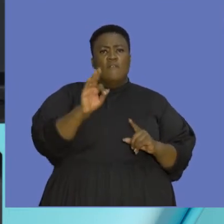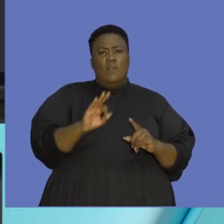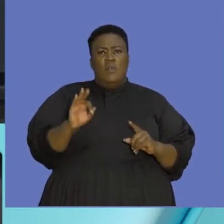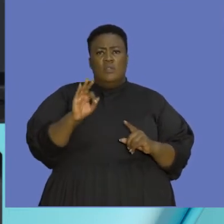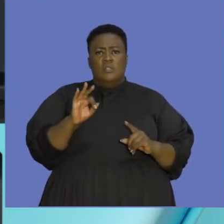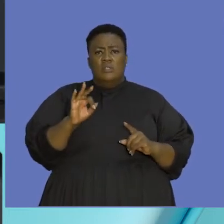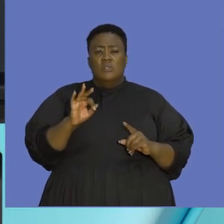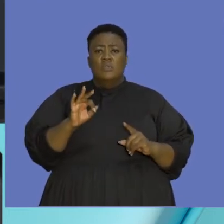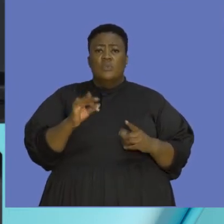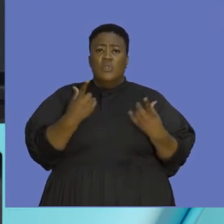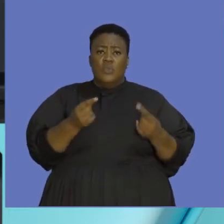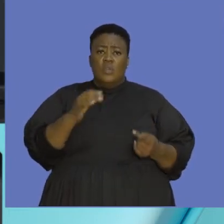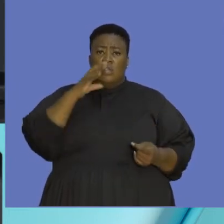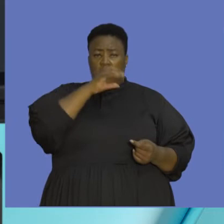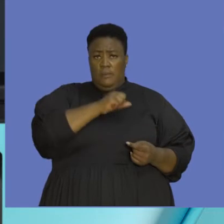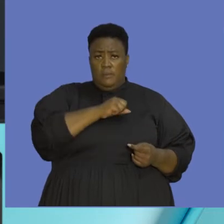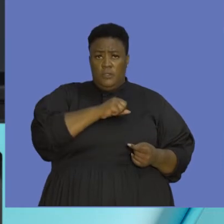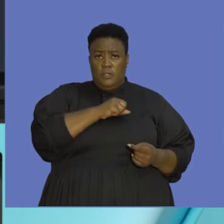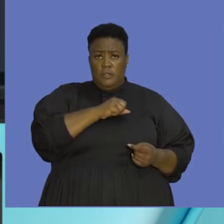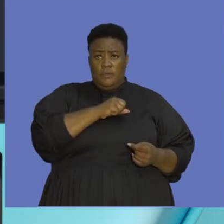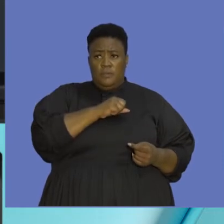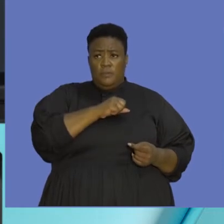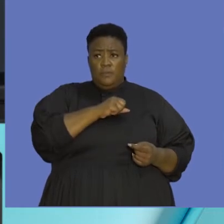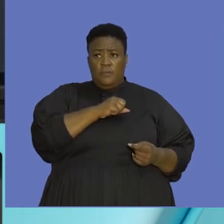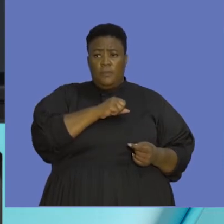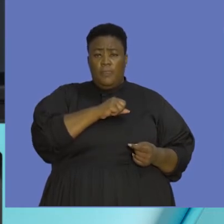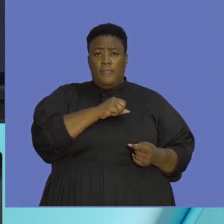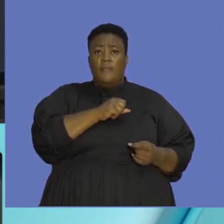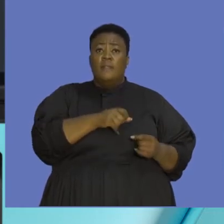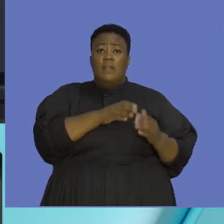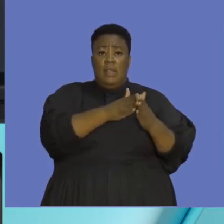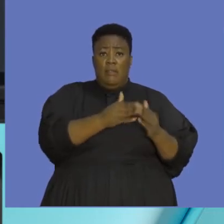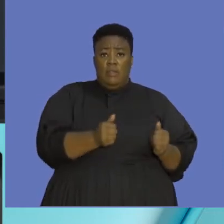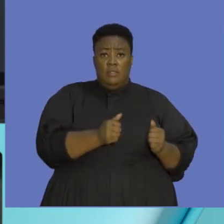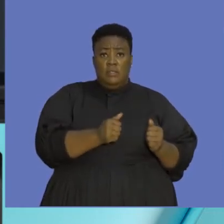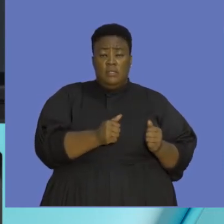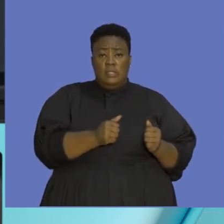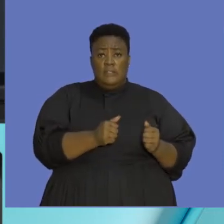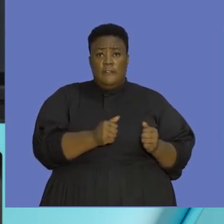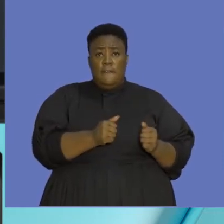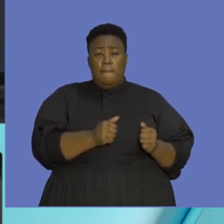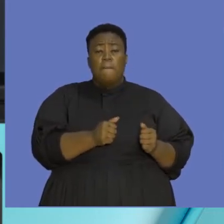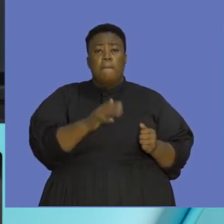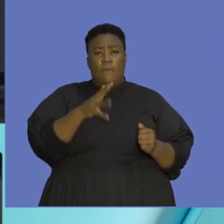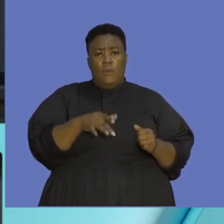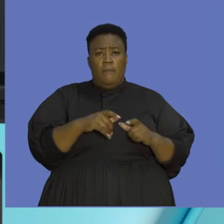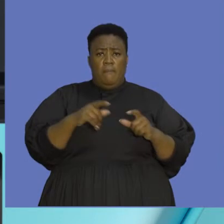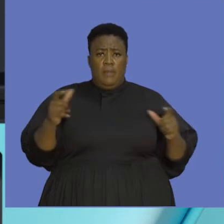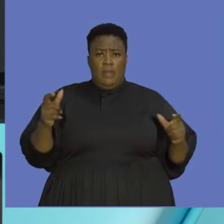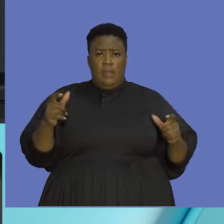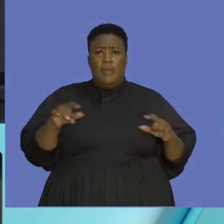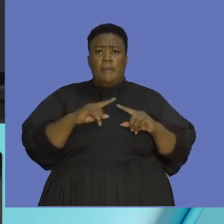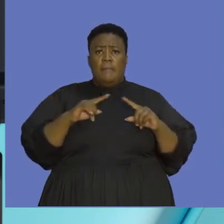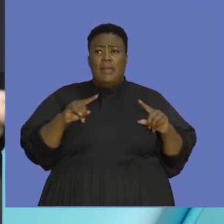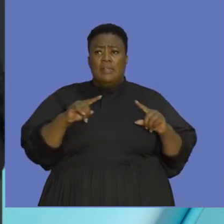an assumption friction stayed constant, okay, the acceleration gets bigger. But